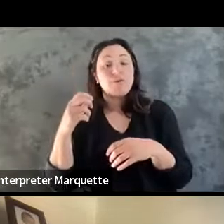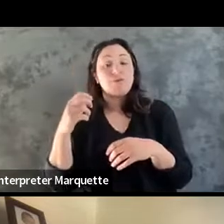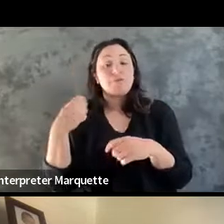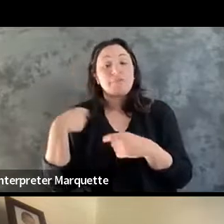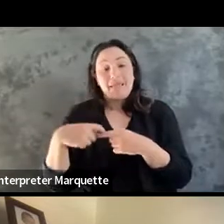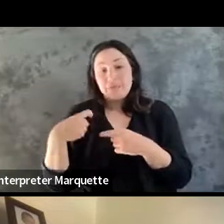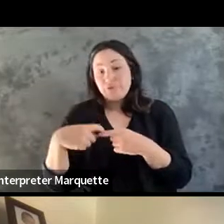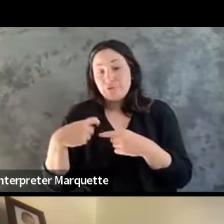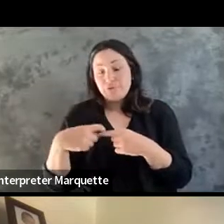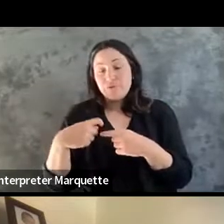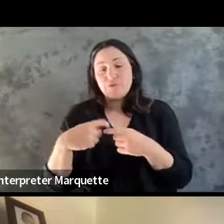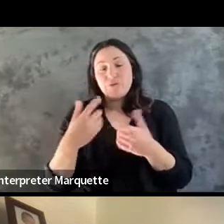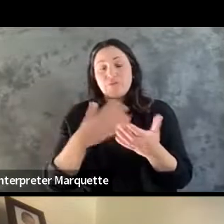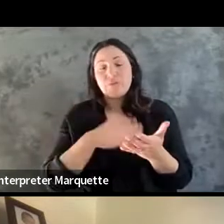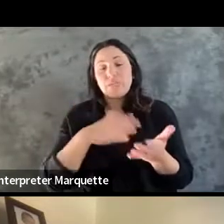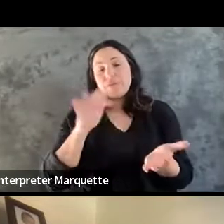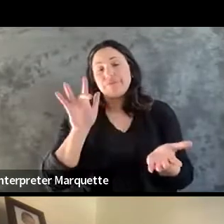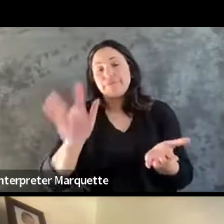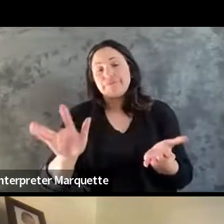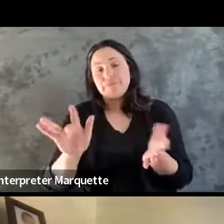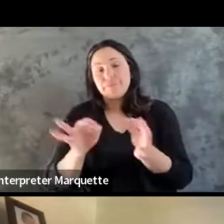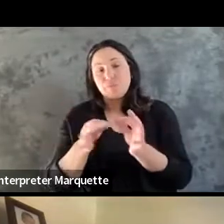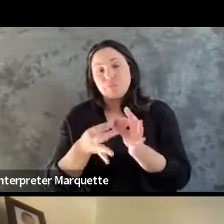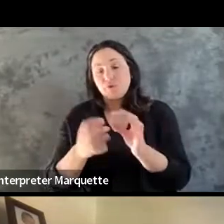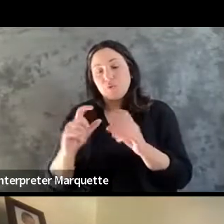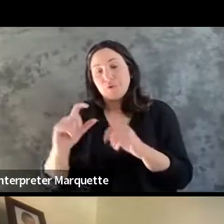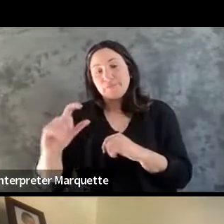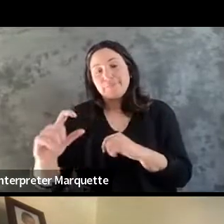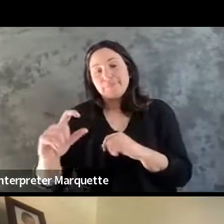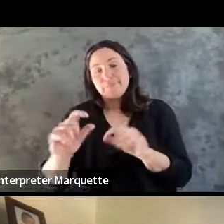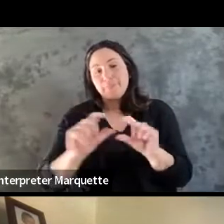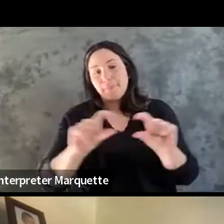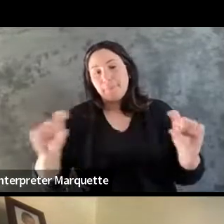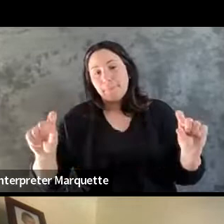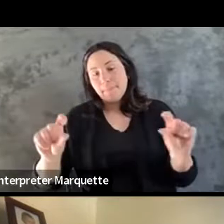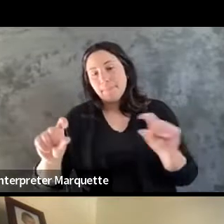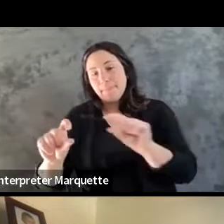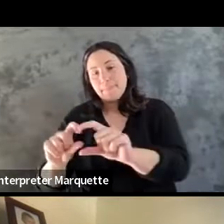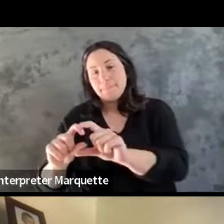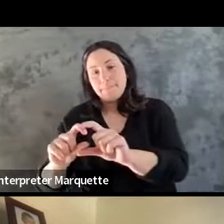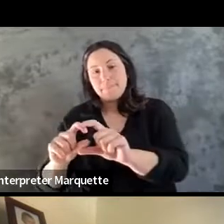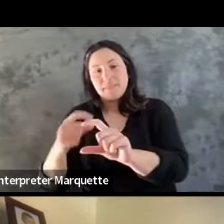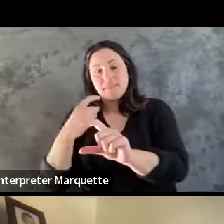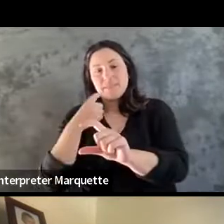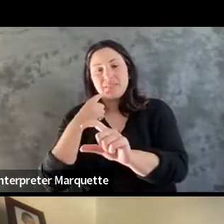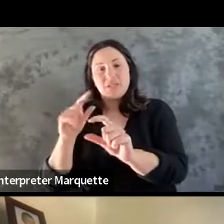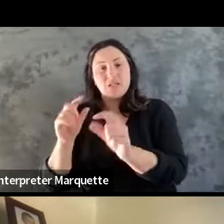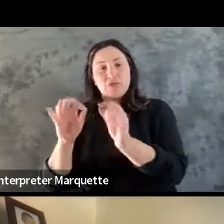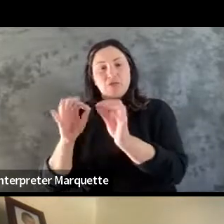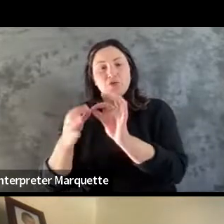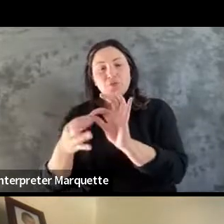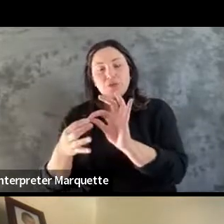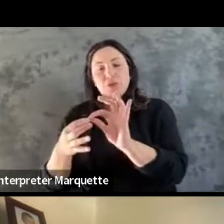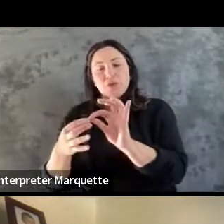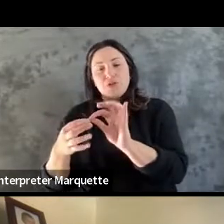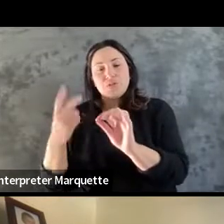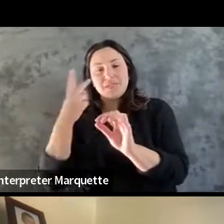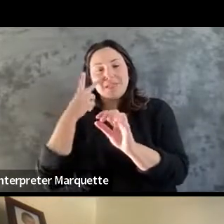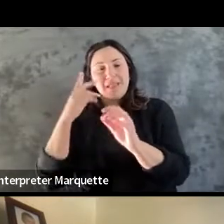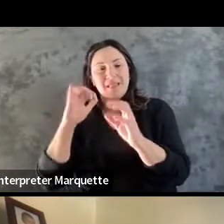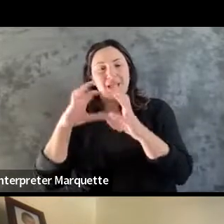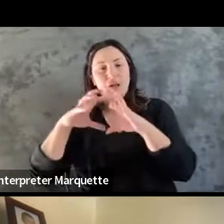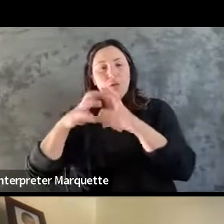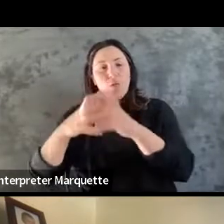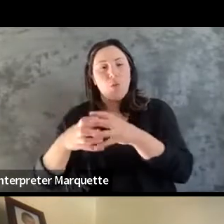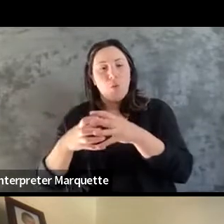Spanish interpretation, please click the interpretation button at the bottom right of your Zoom screen. You'll see a globe icon that will be turned on